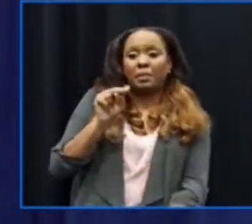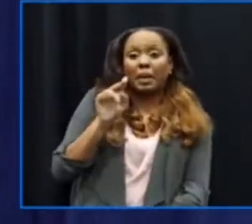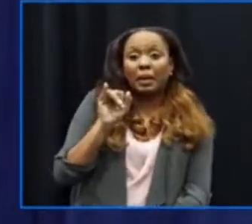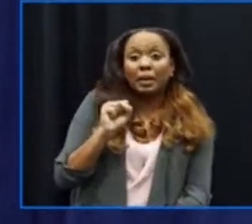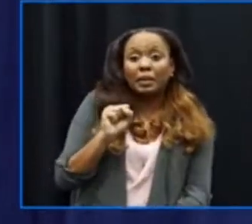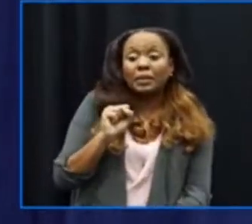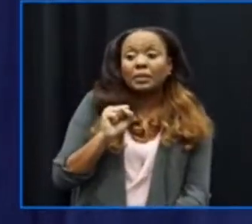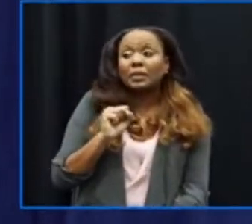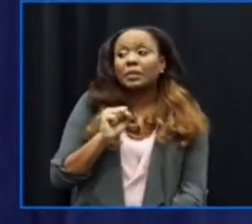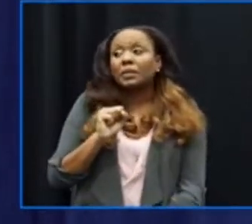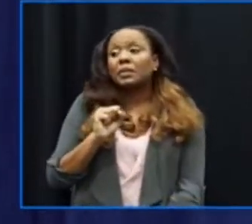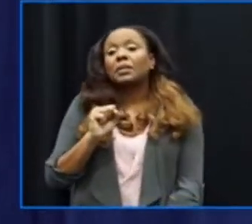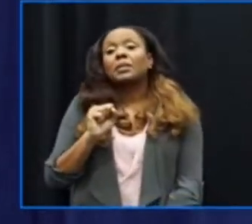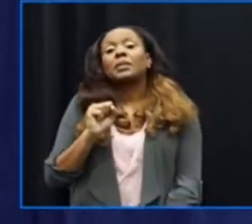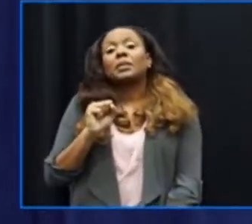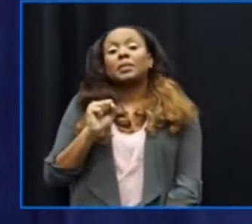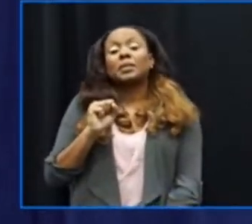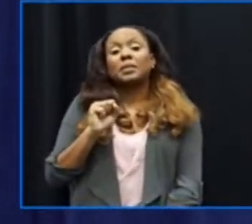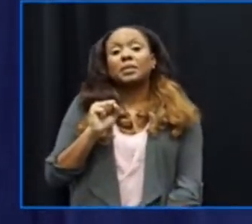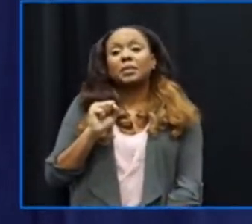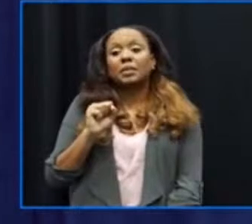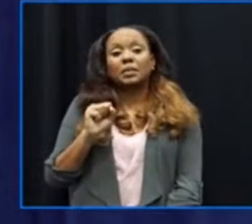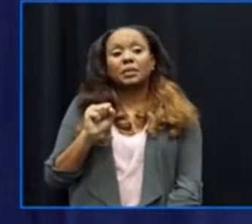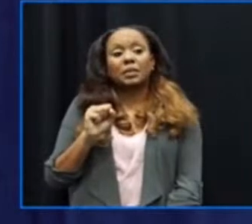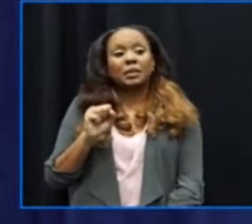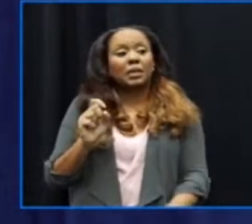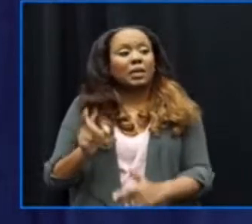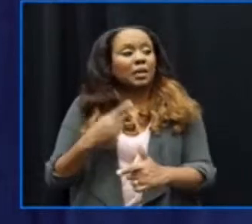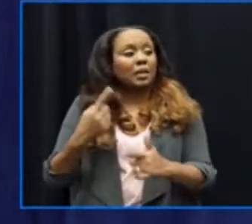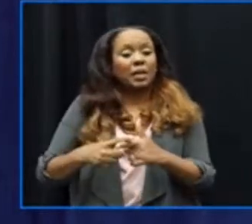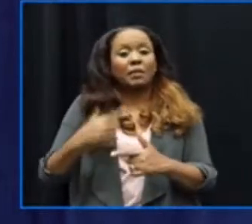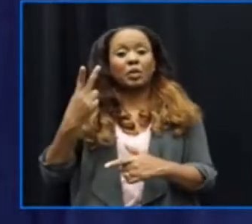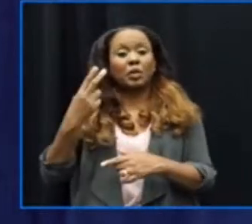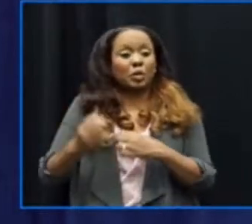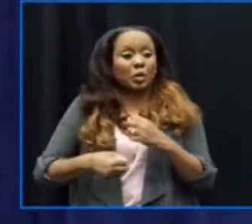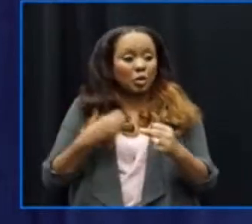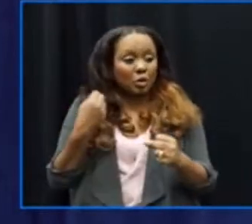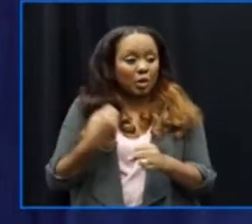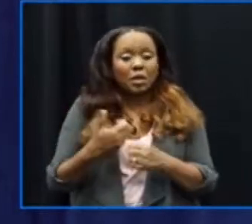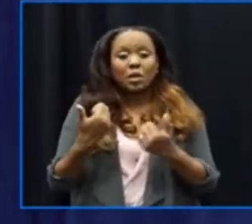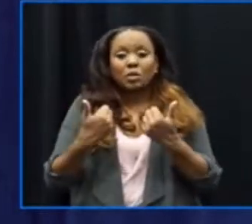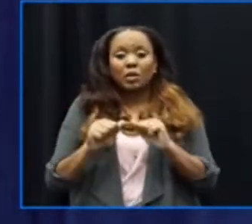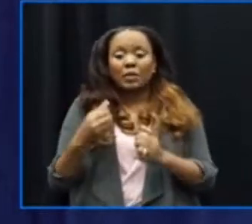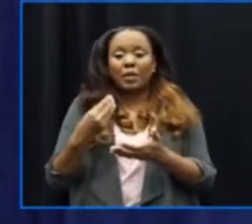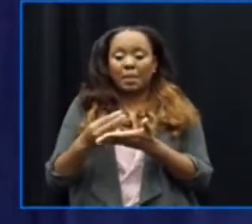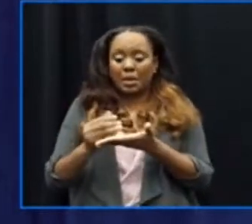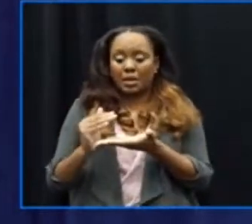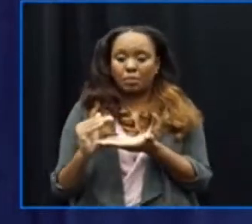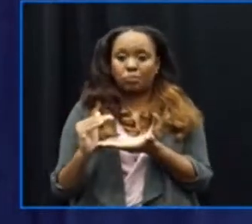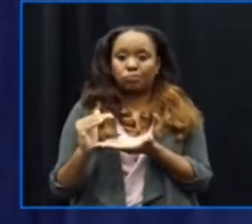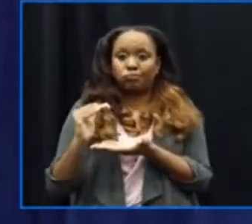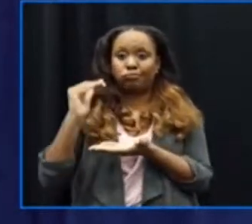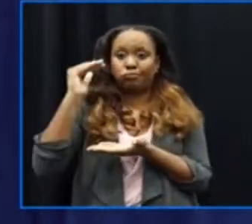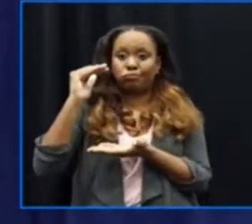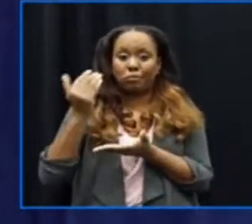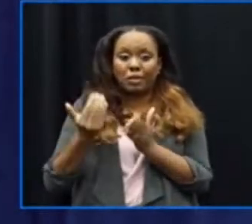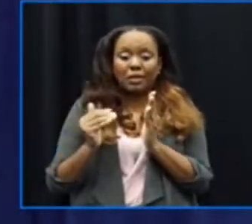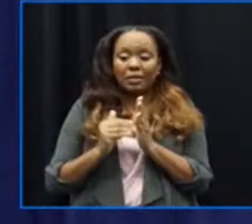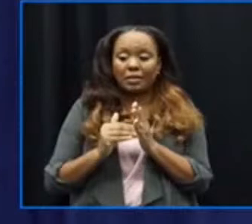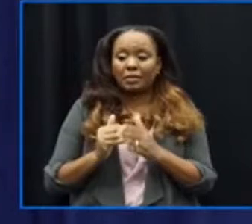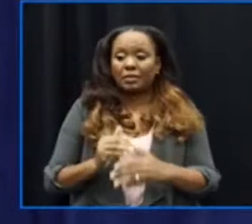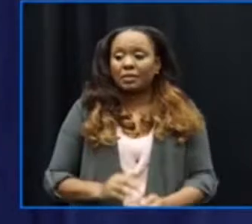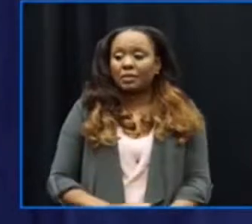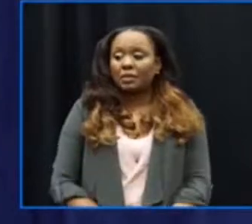will be recapitalizing that fund over a period of 3 years. Self-employed, we mentioned, we know there's a growing group of informal